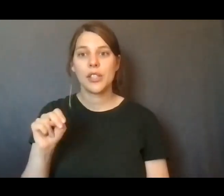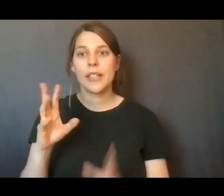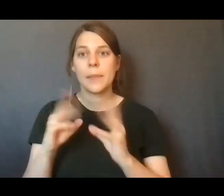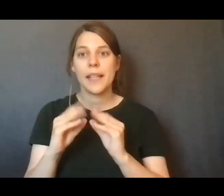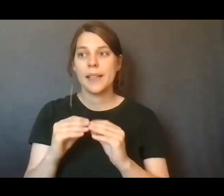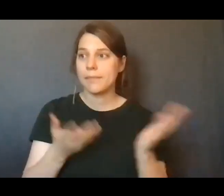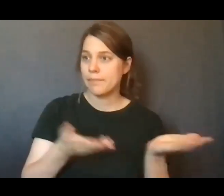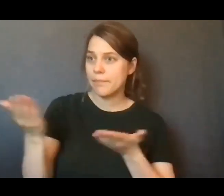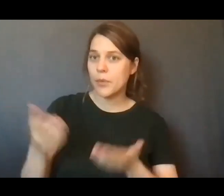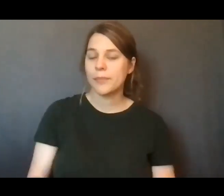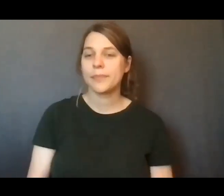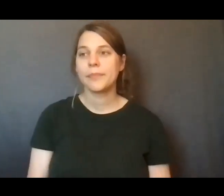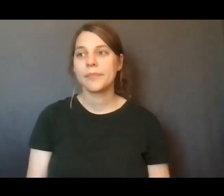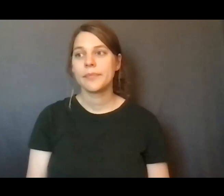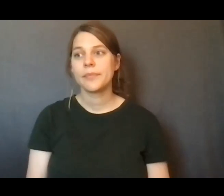move.